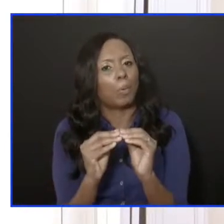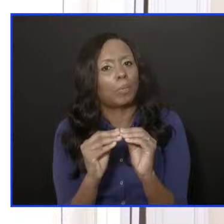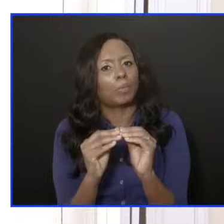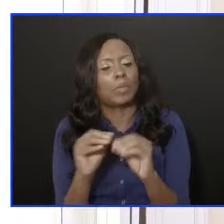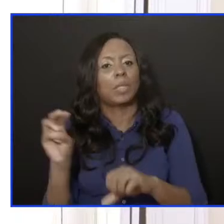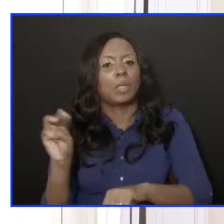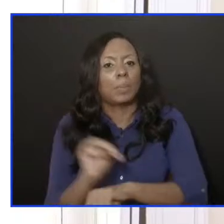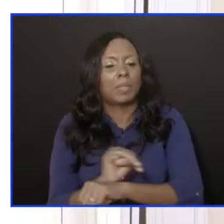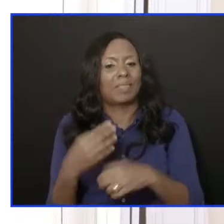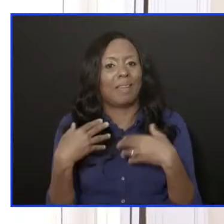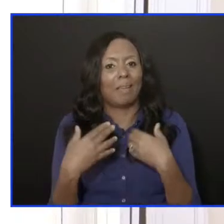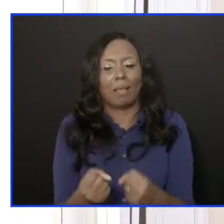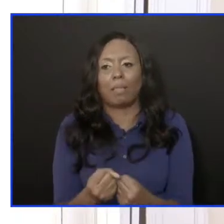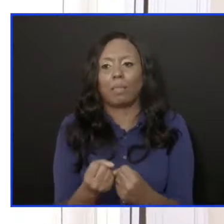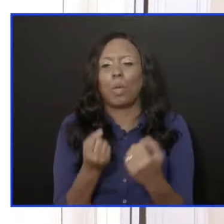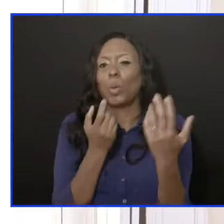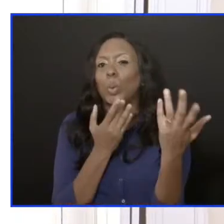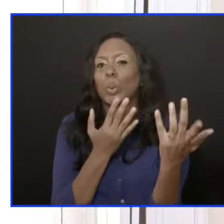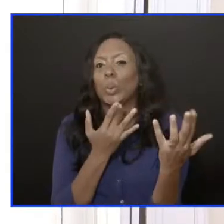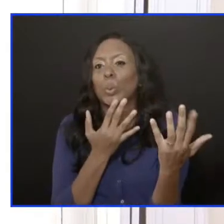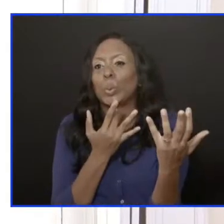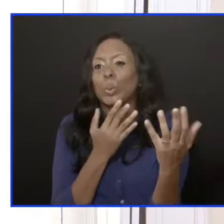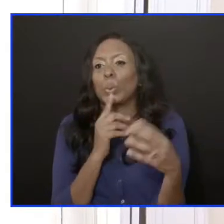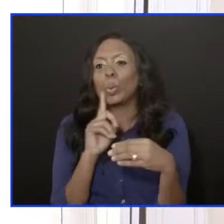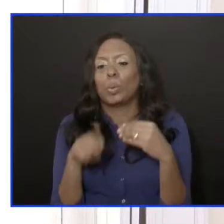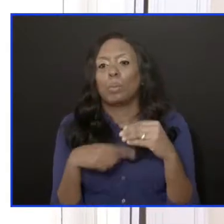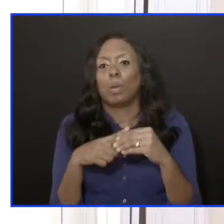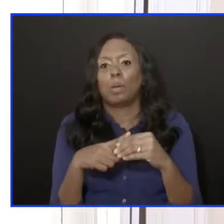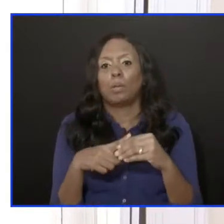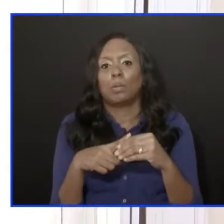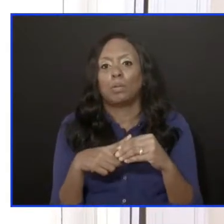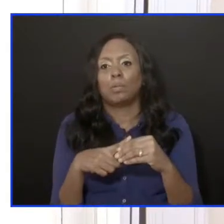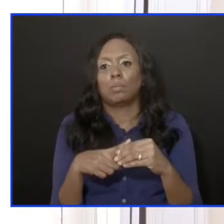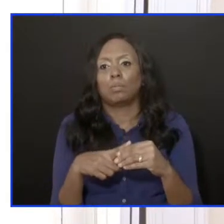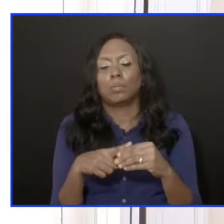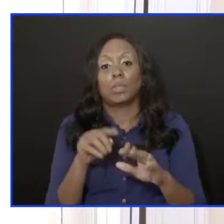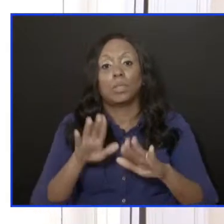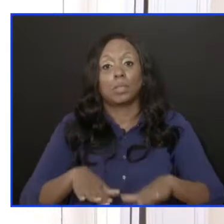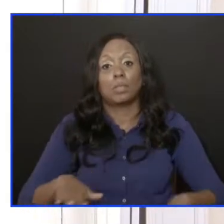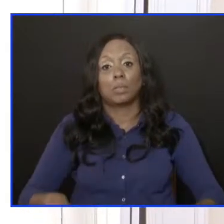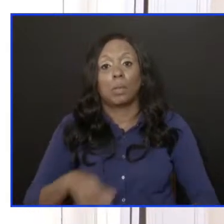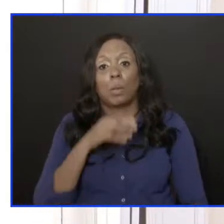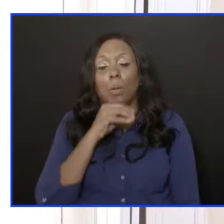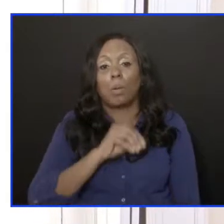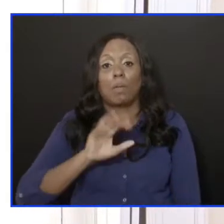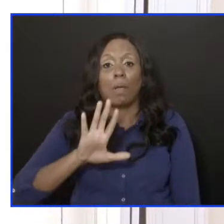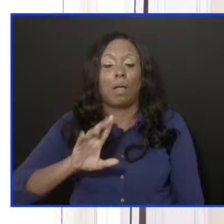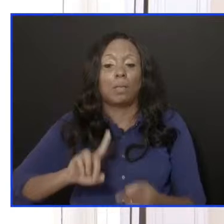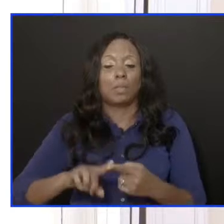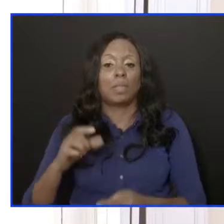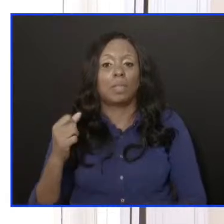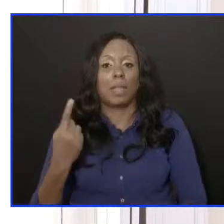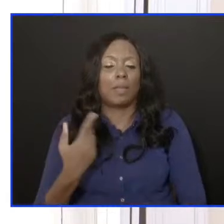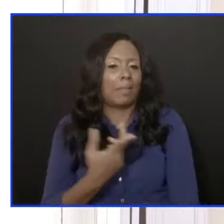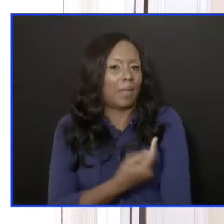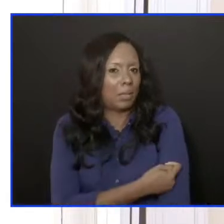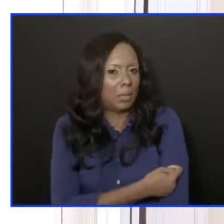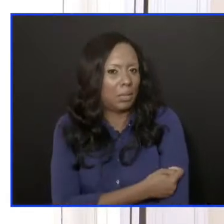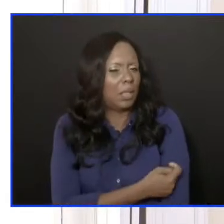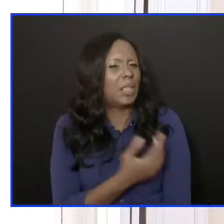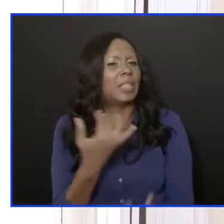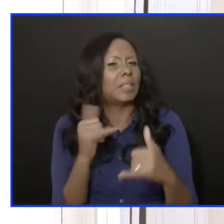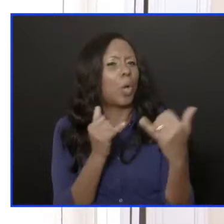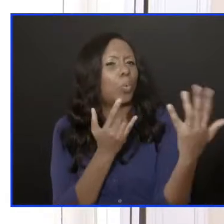awaiting information with respect to the 5 to 11s, and therefore when they feel they're in a position that they have the information that they